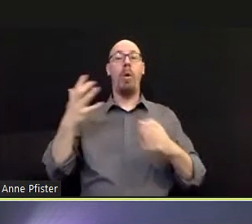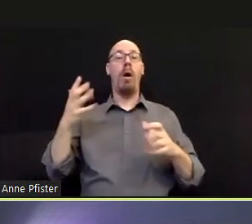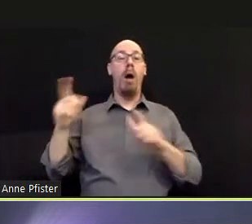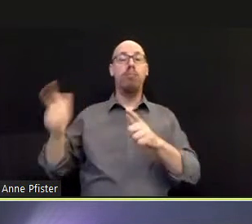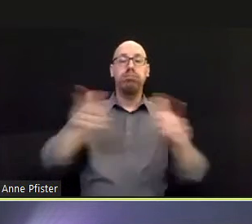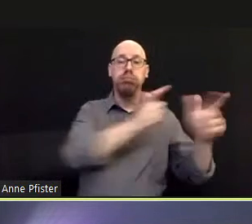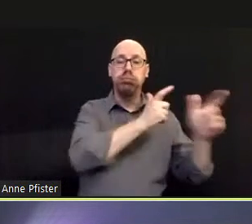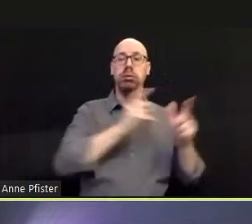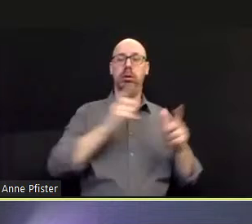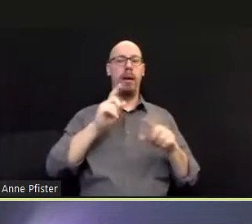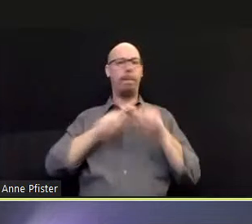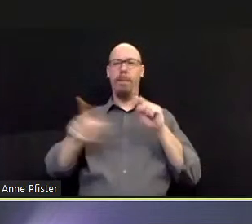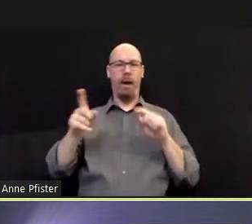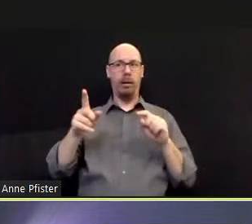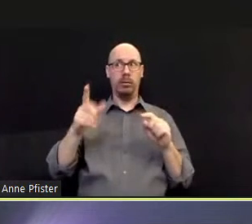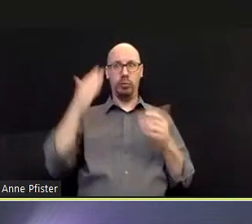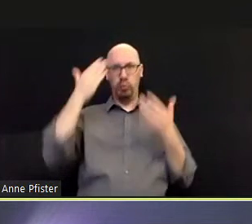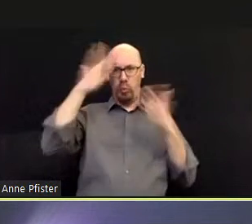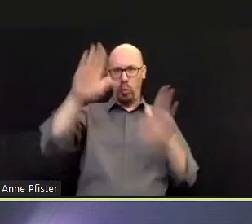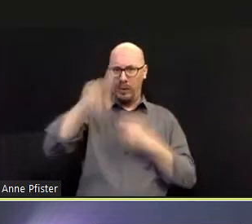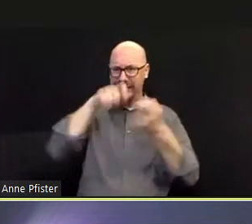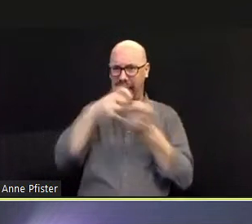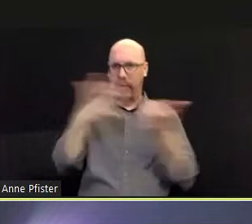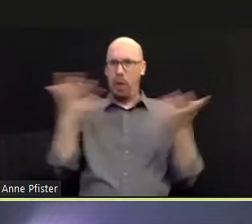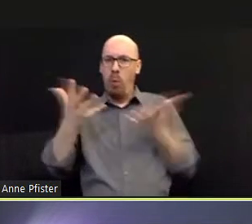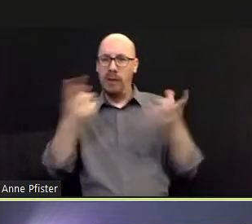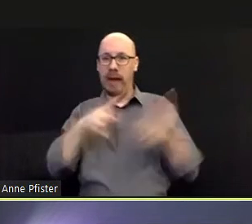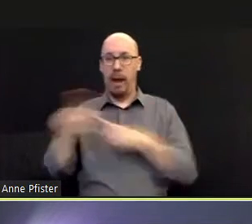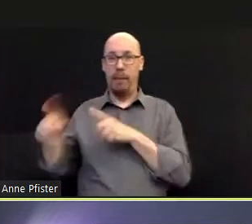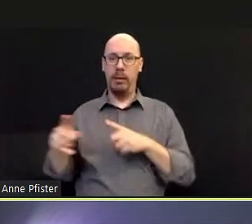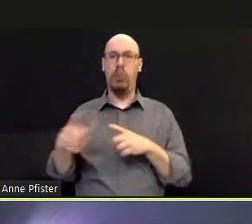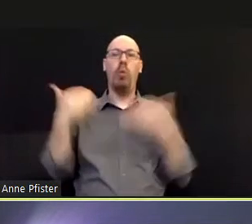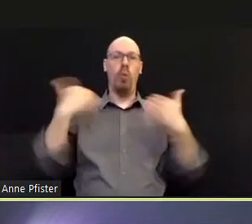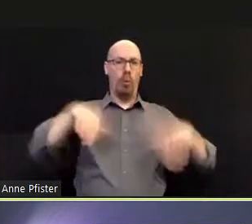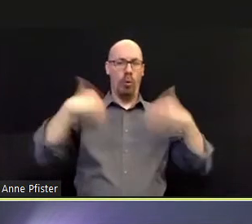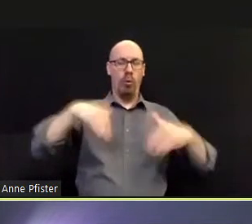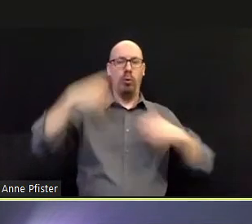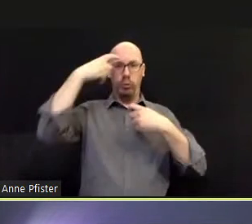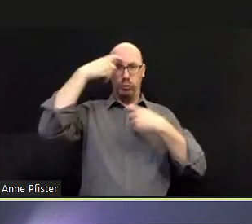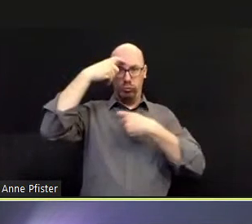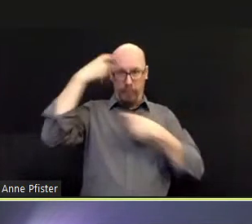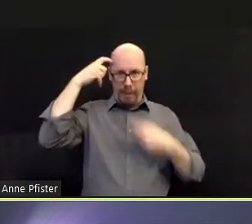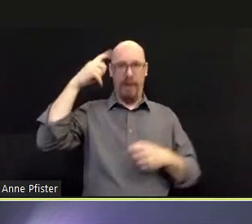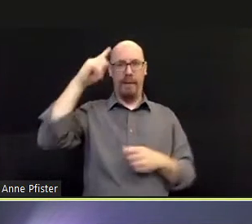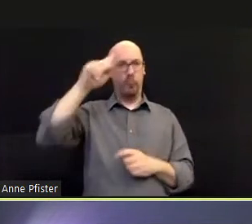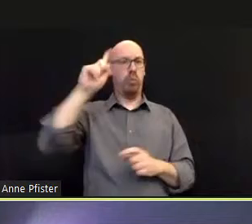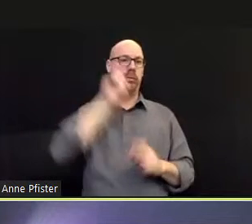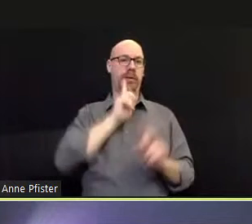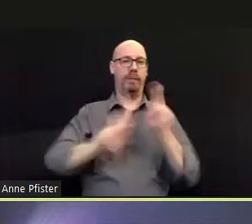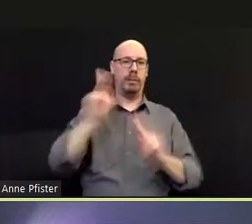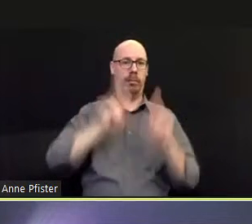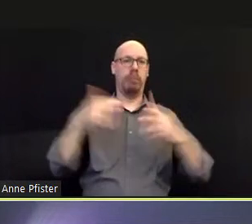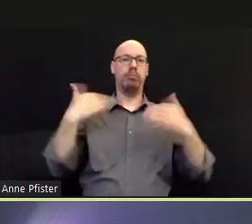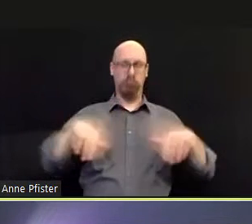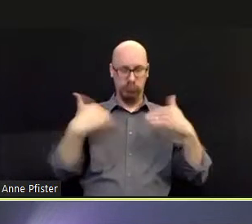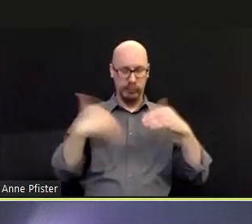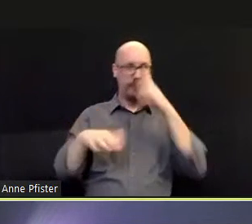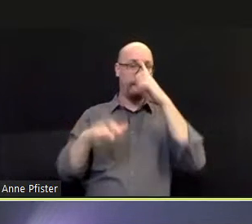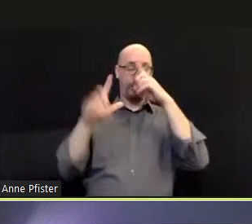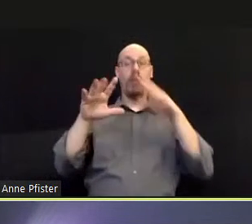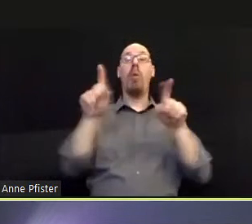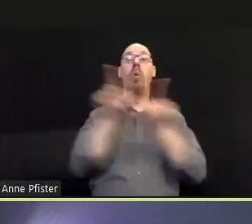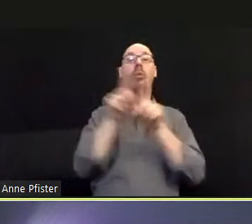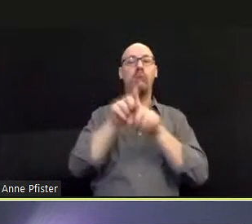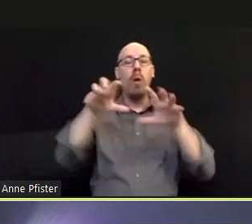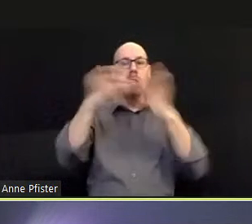to discern necessarily what was going on was extremely traumatic, particularly for deaf people. There was also a lot of confusion